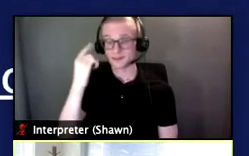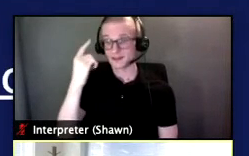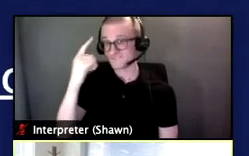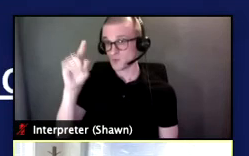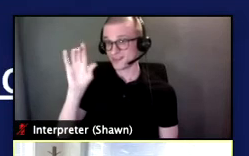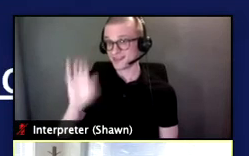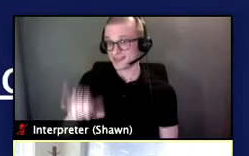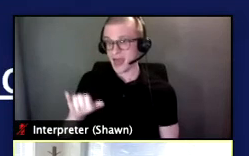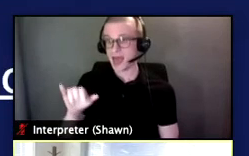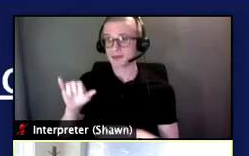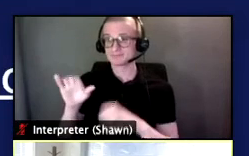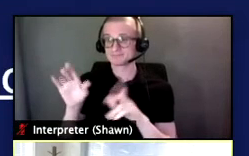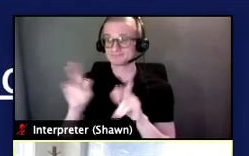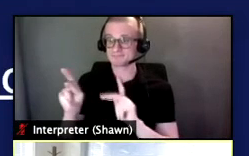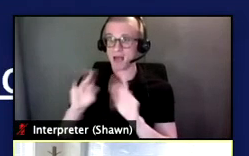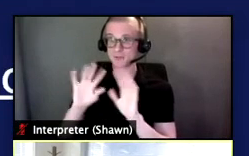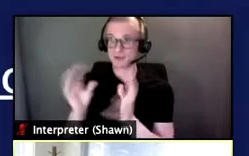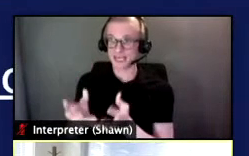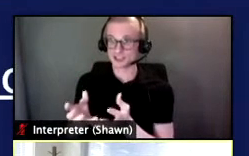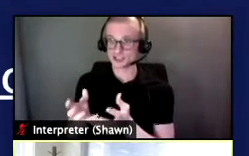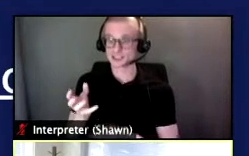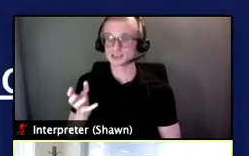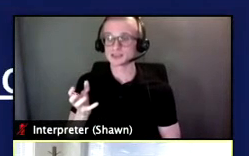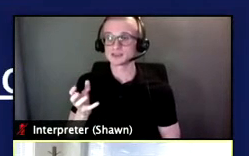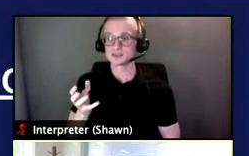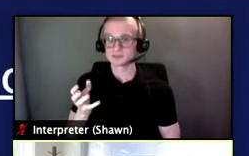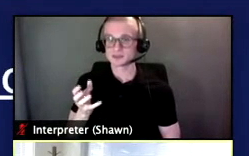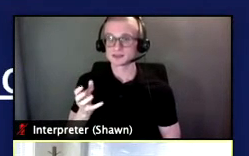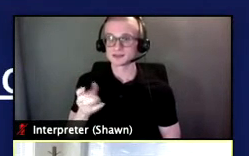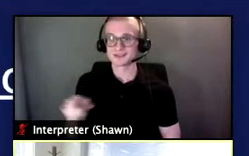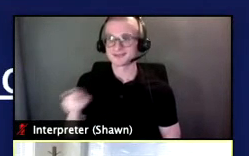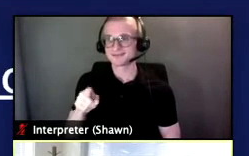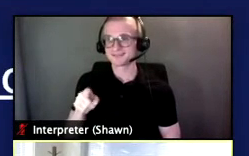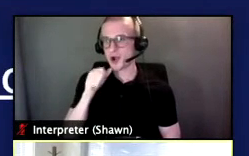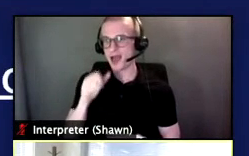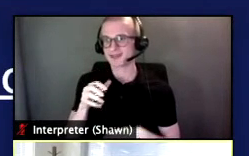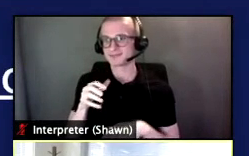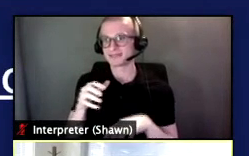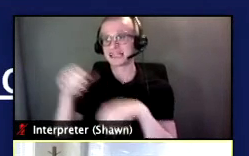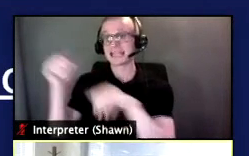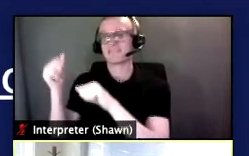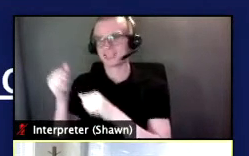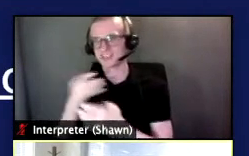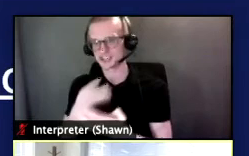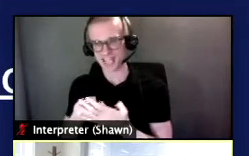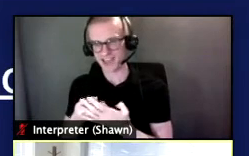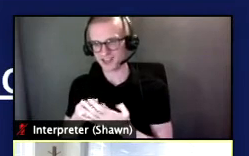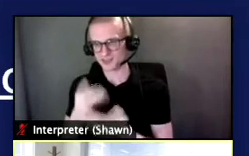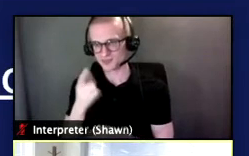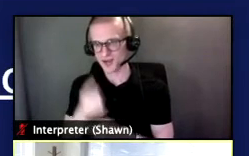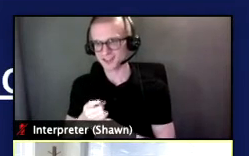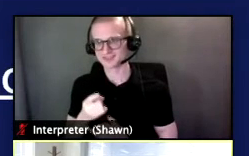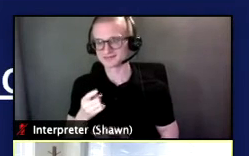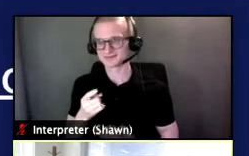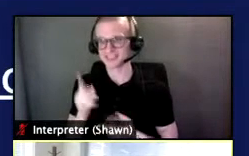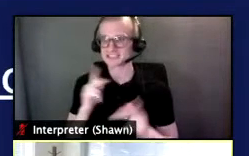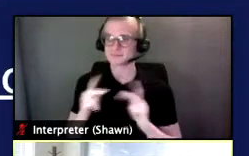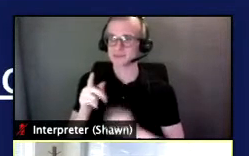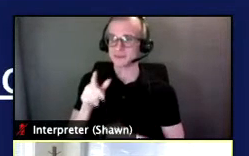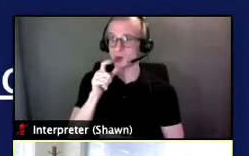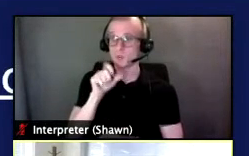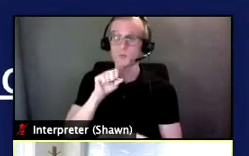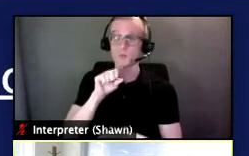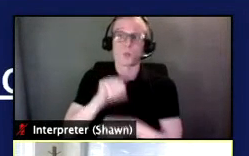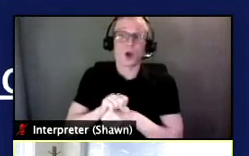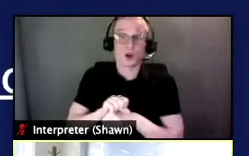population, they're not leaving the jail, right? It's the people that work there